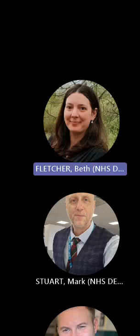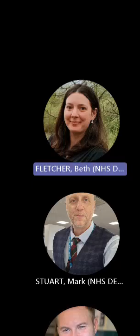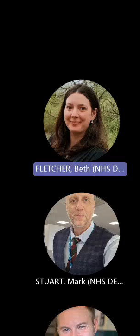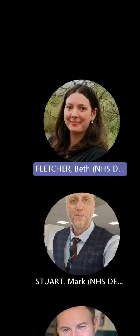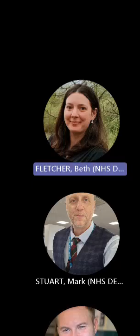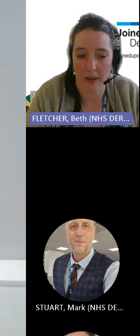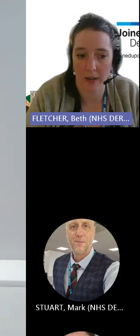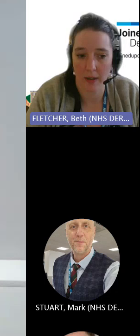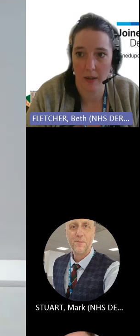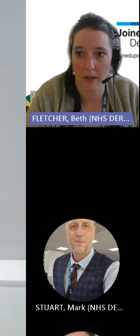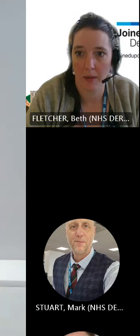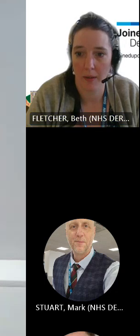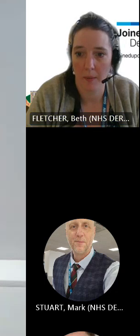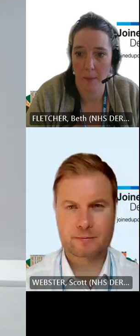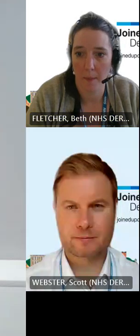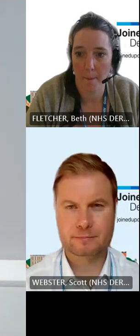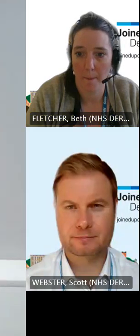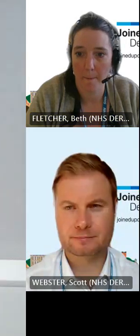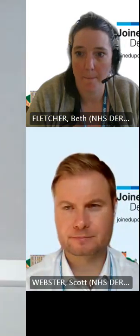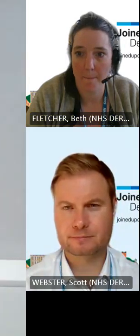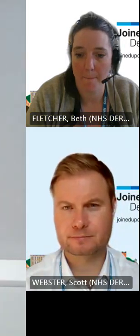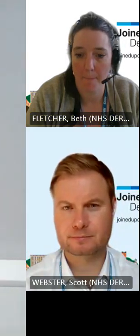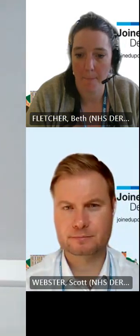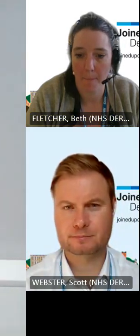let me share my screen.